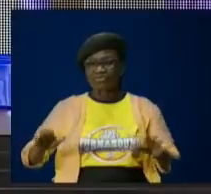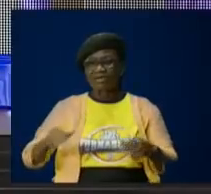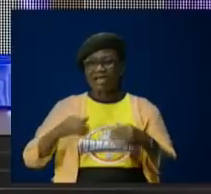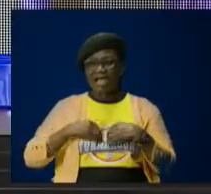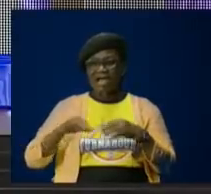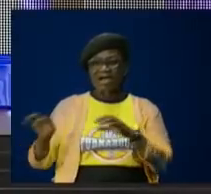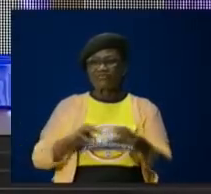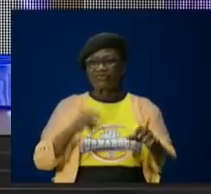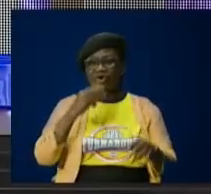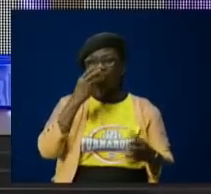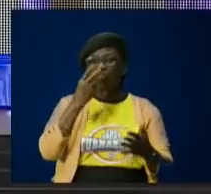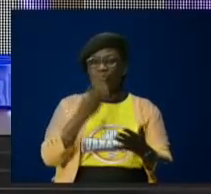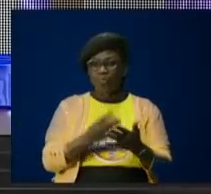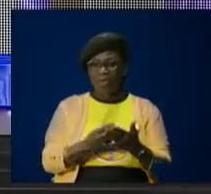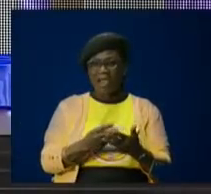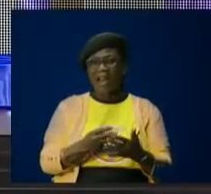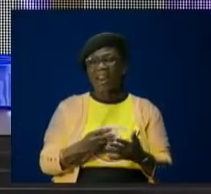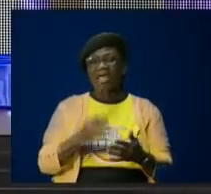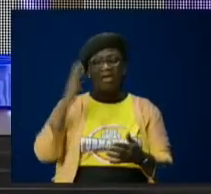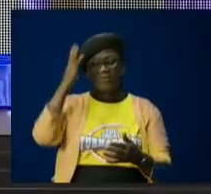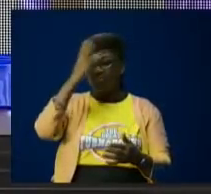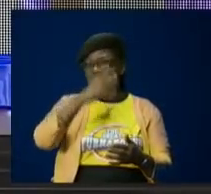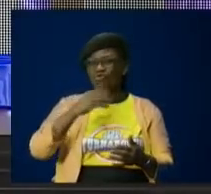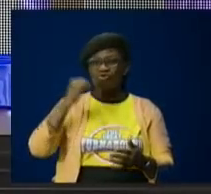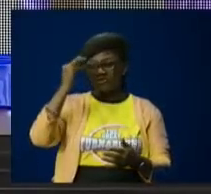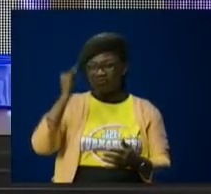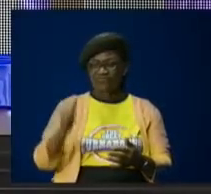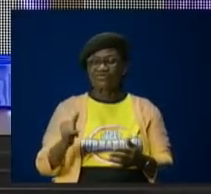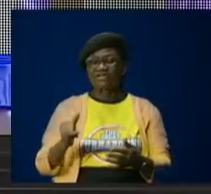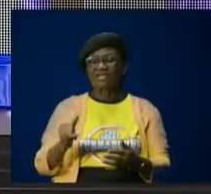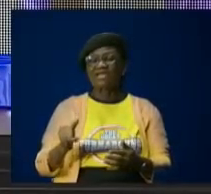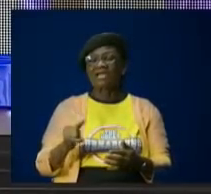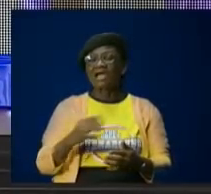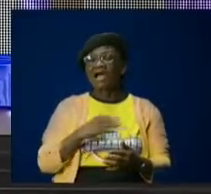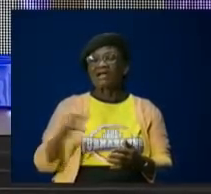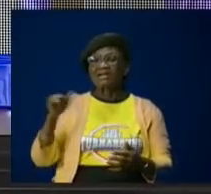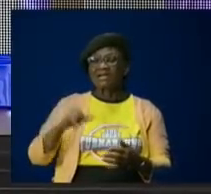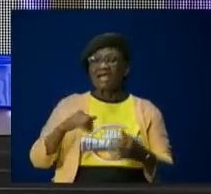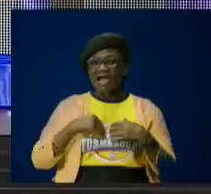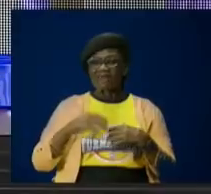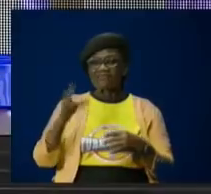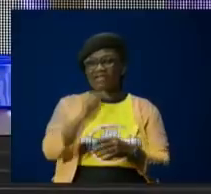beautifully, and of course they've taken some time.